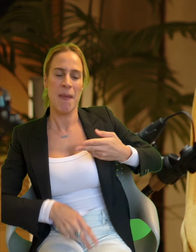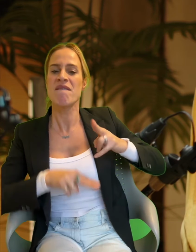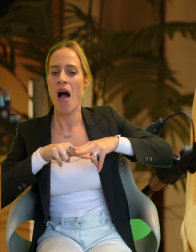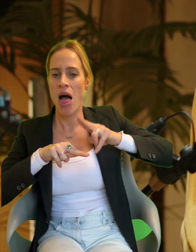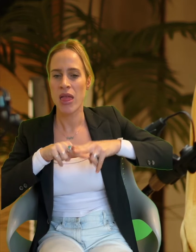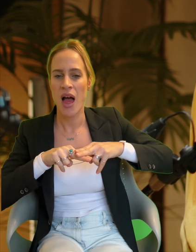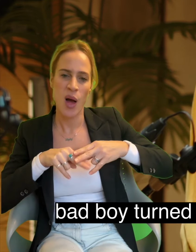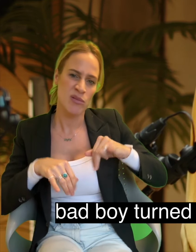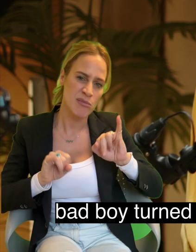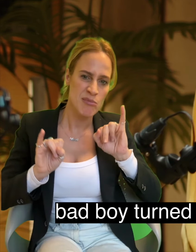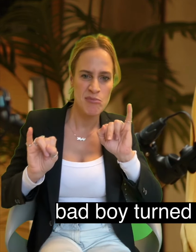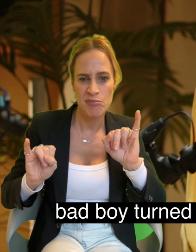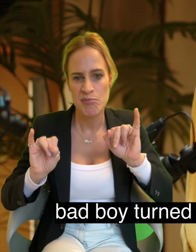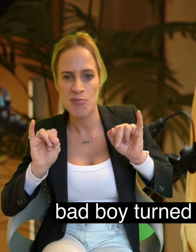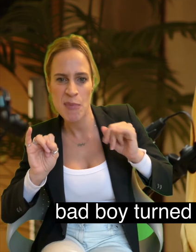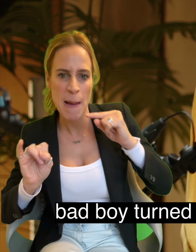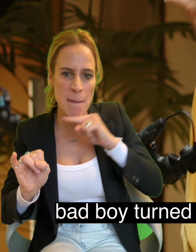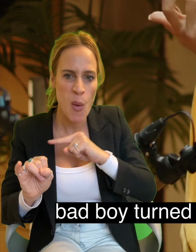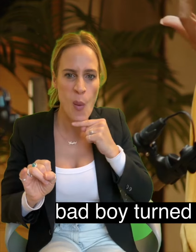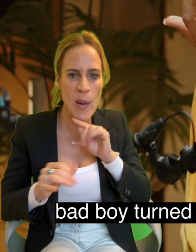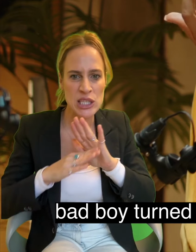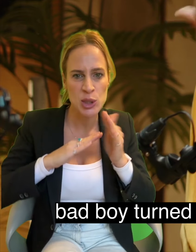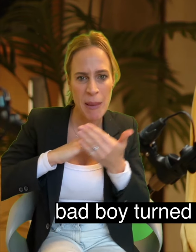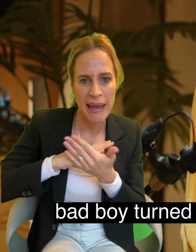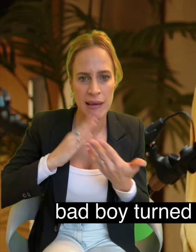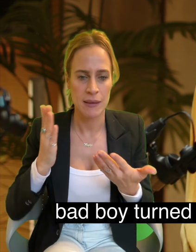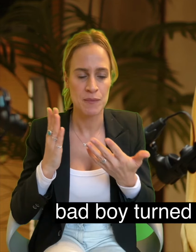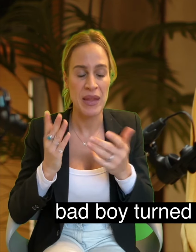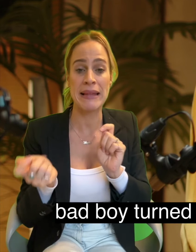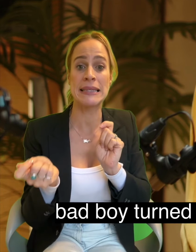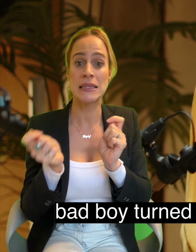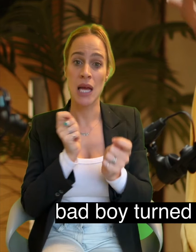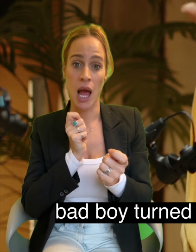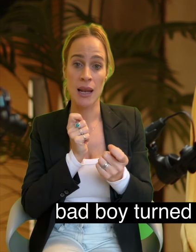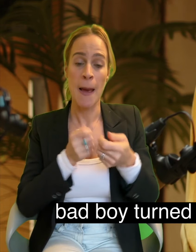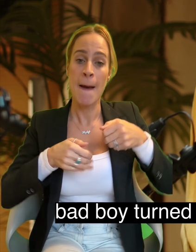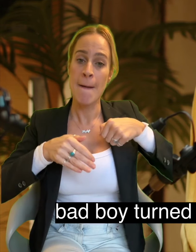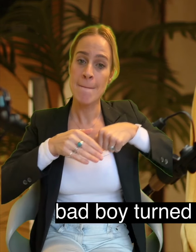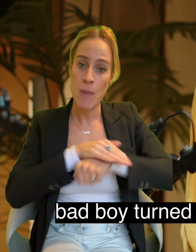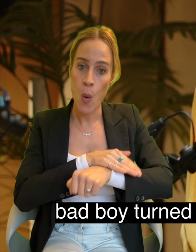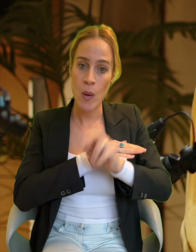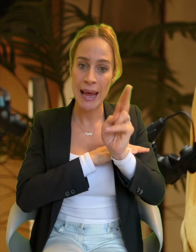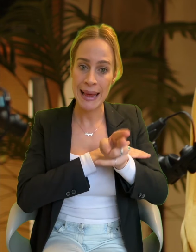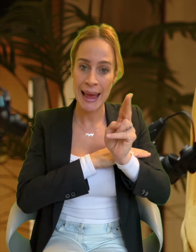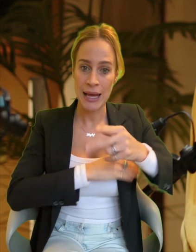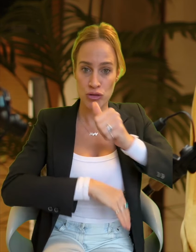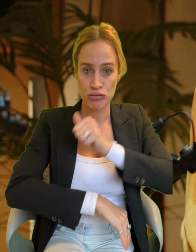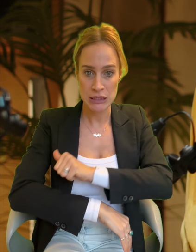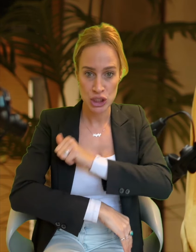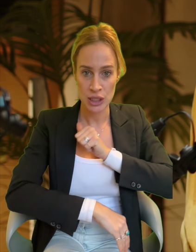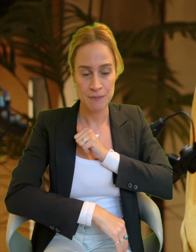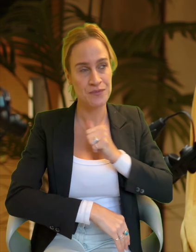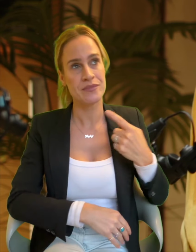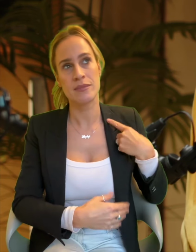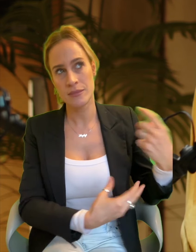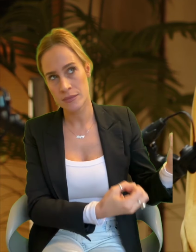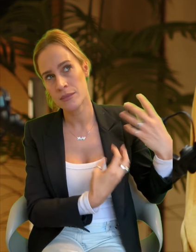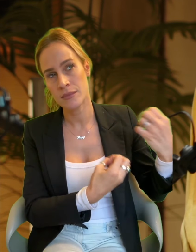boy, Jamaican bad boy turned born again Christian. And he went through that phase during my teens. So I was constantly preached